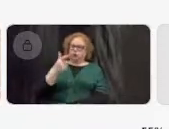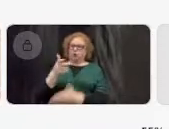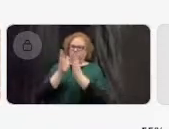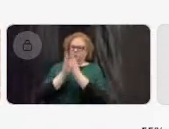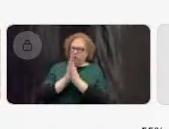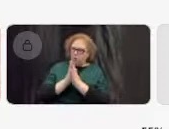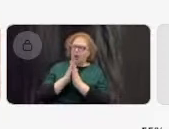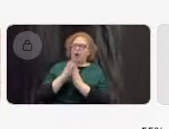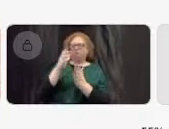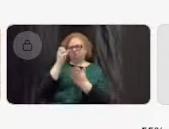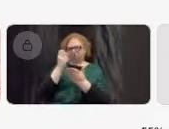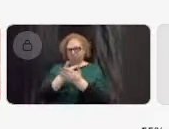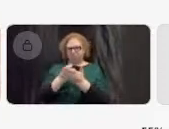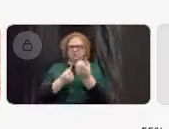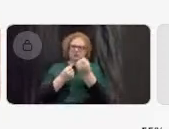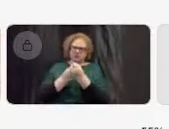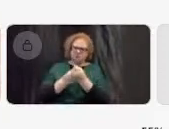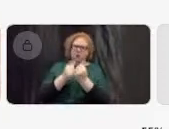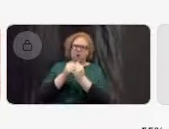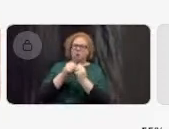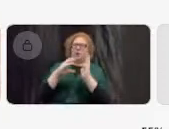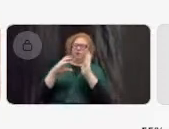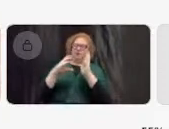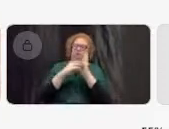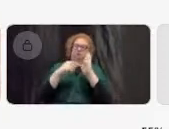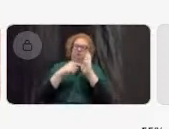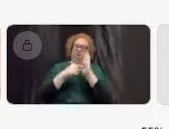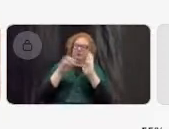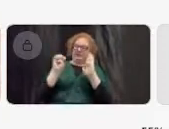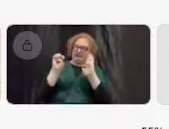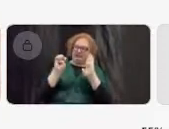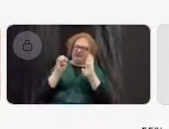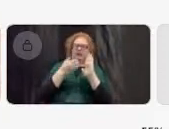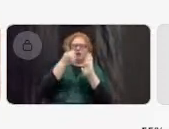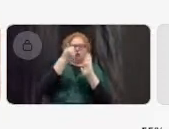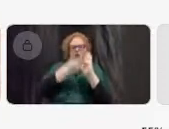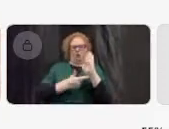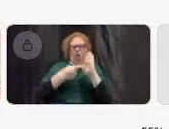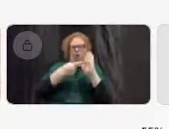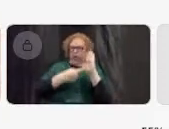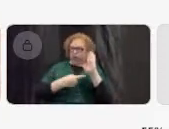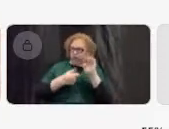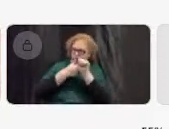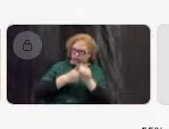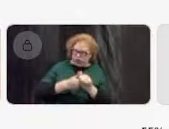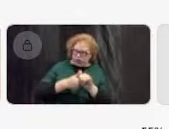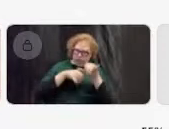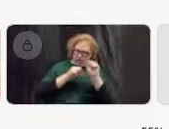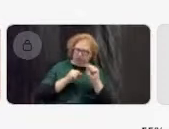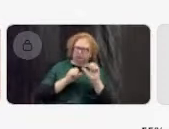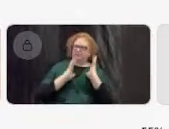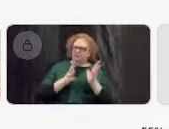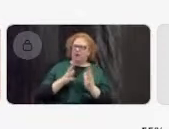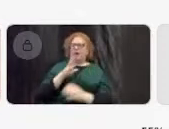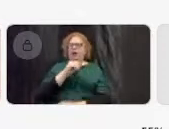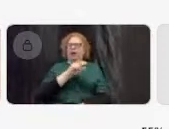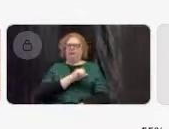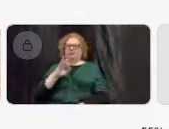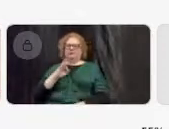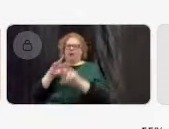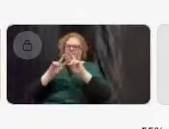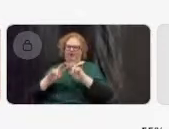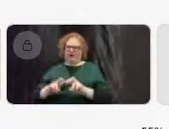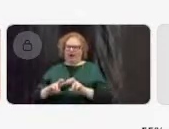all the comments and conditions outlined in paragraph E and the staff analysis of the agenda staff report. Thank you very